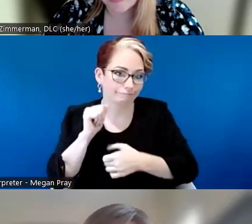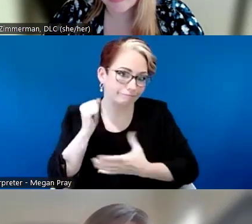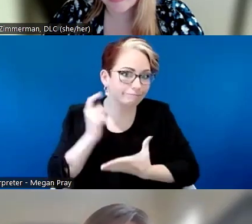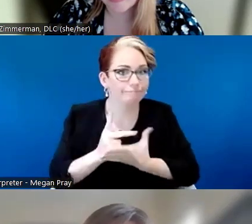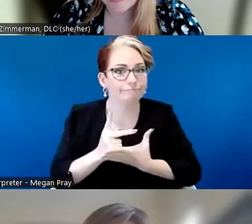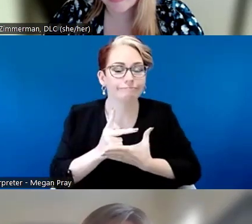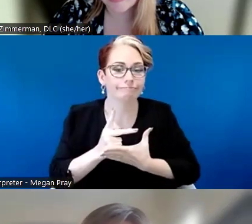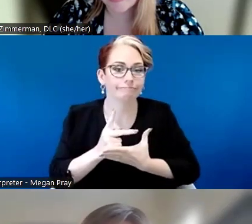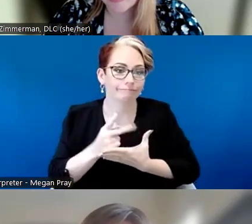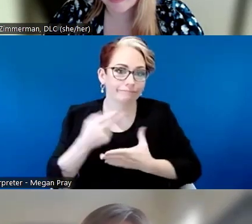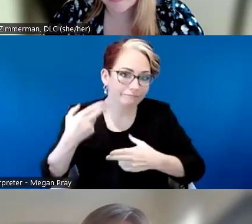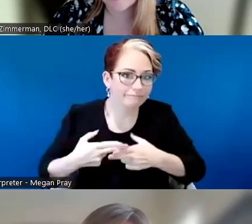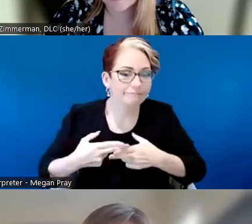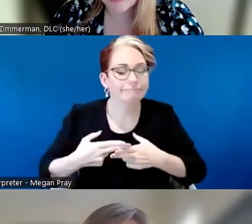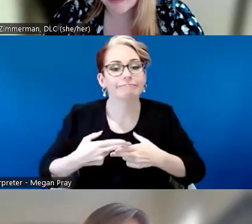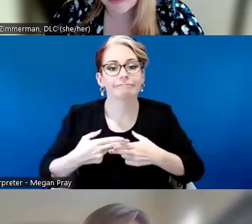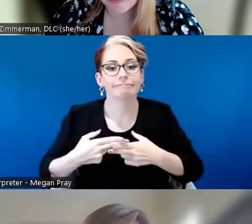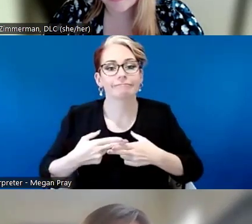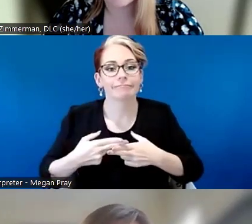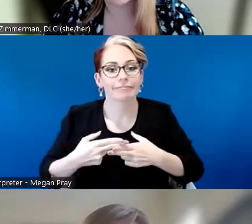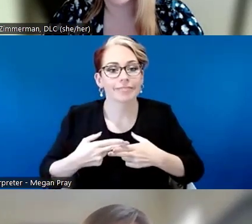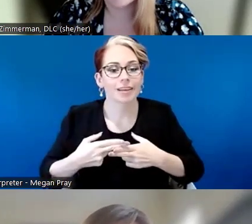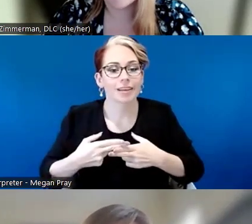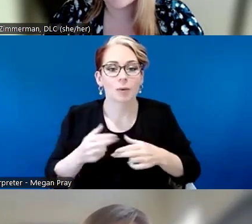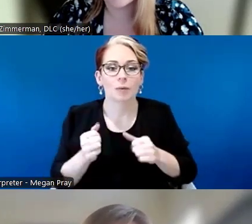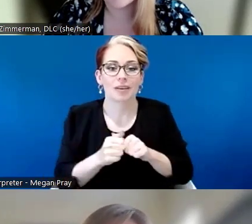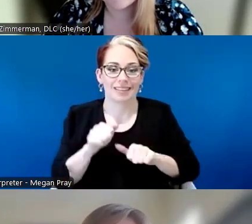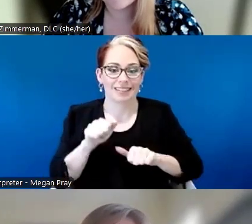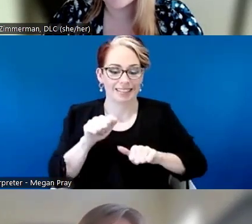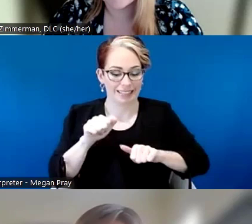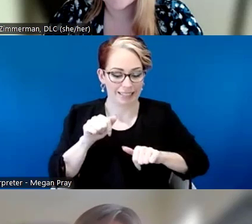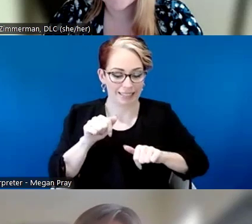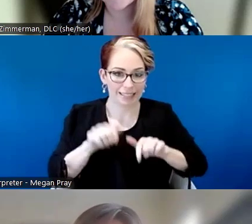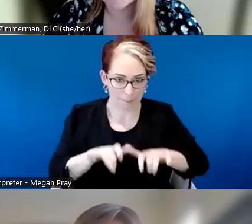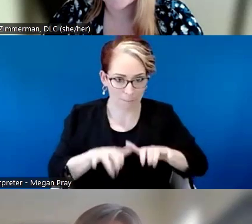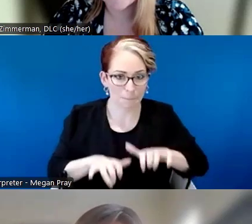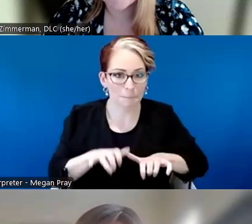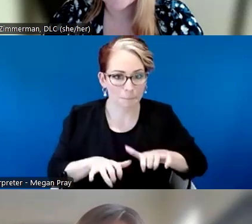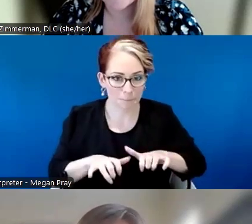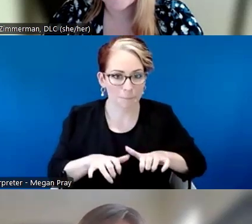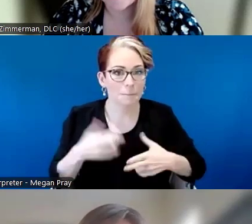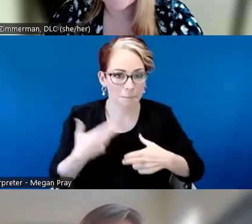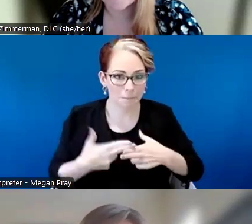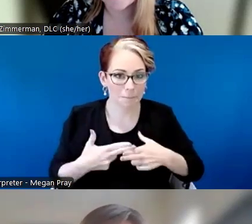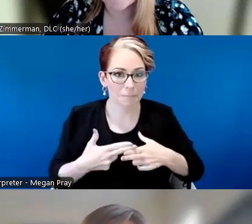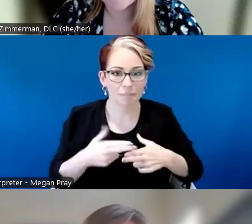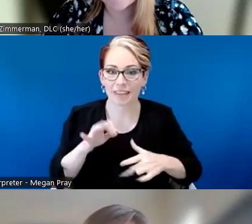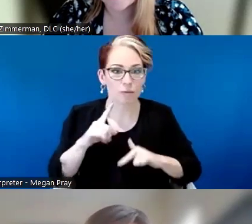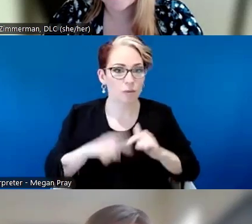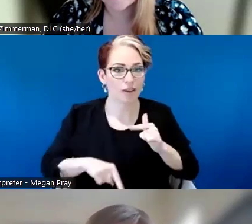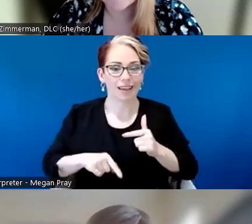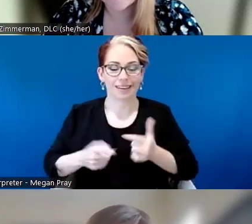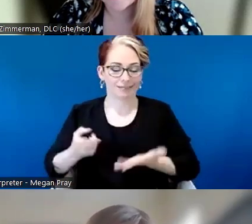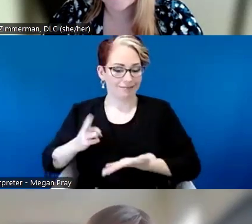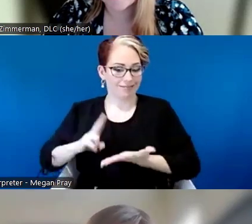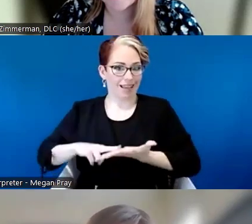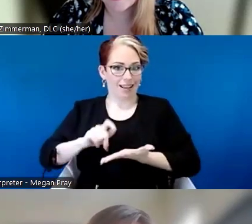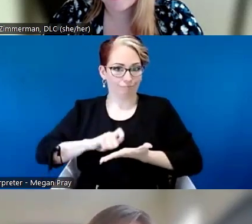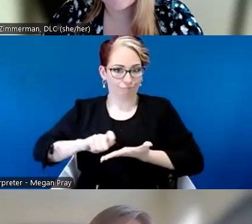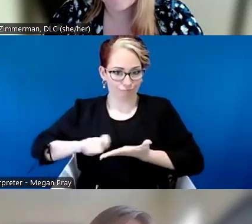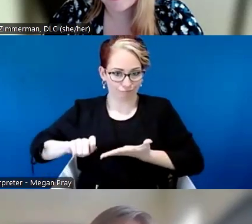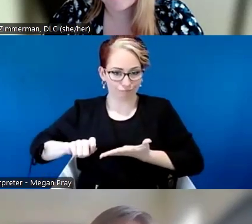to certify a ballot with a typewritten signature if you couldn't write or insert a hand-drawn